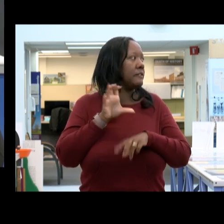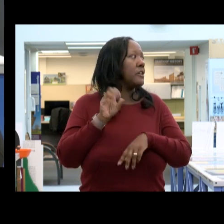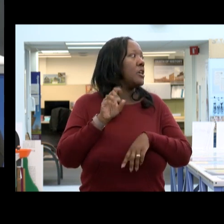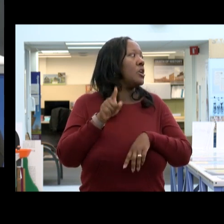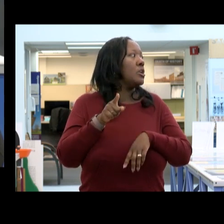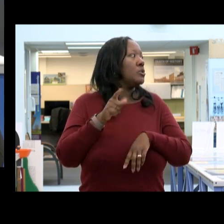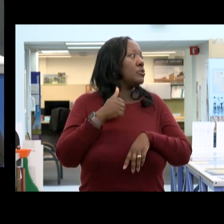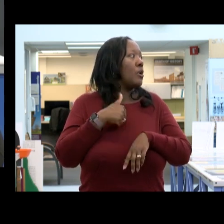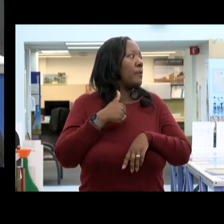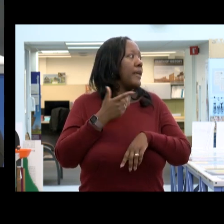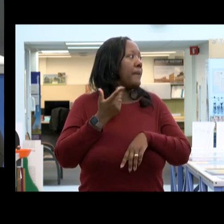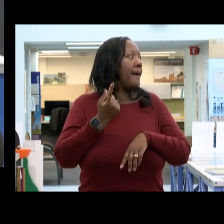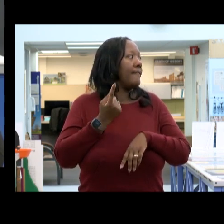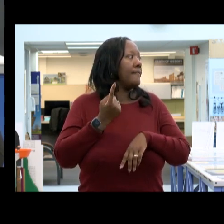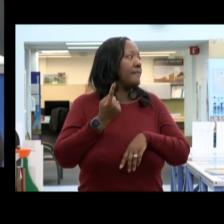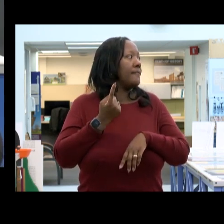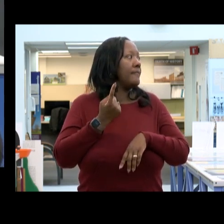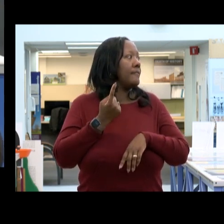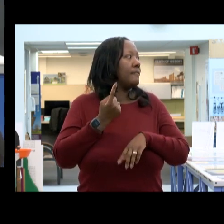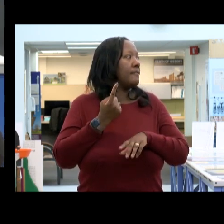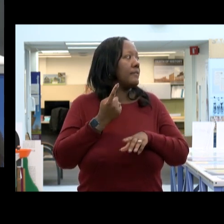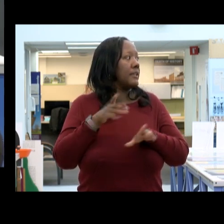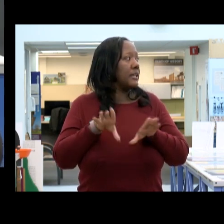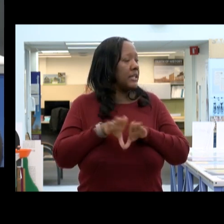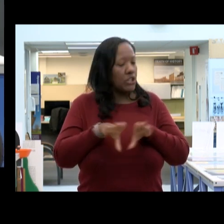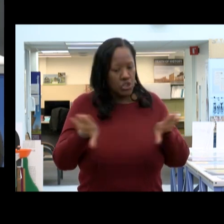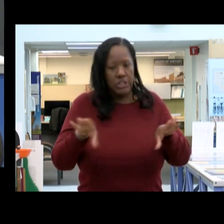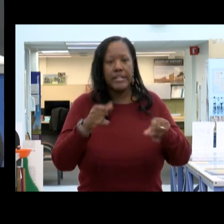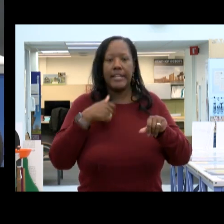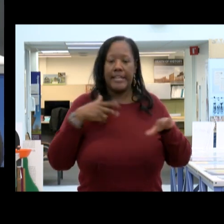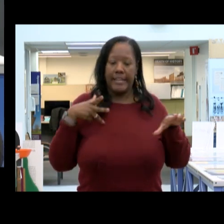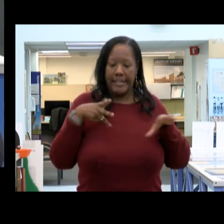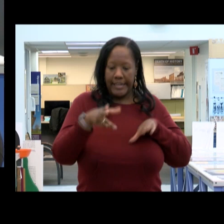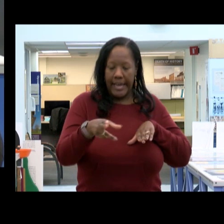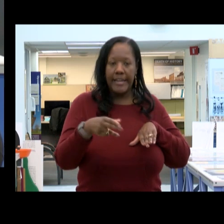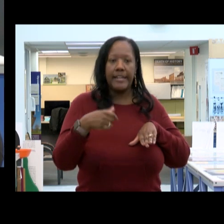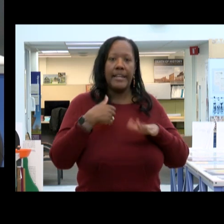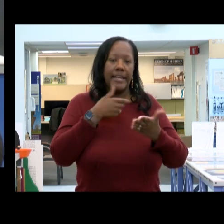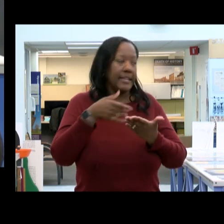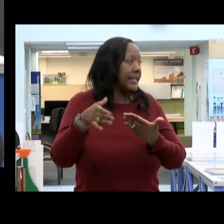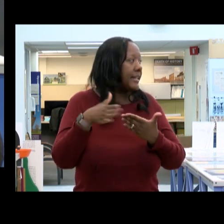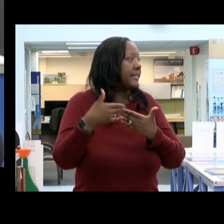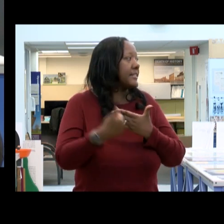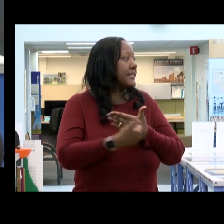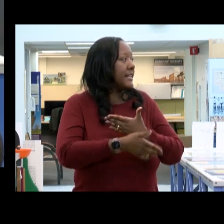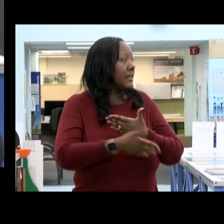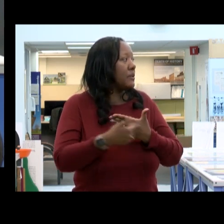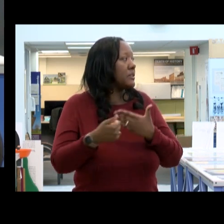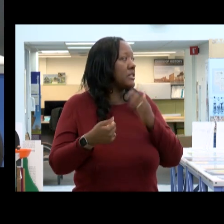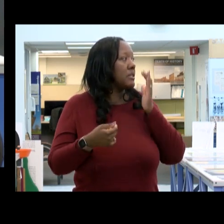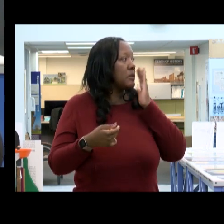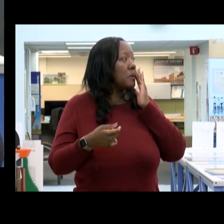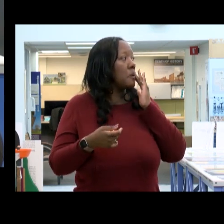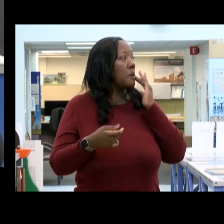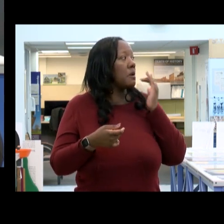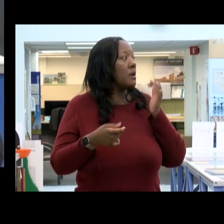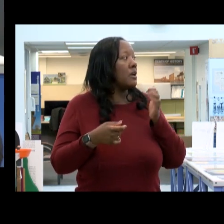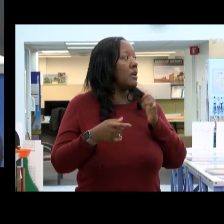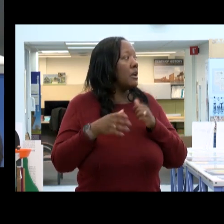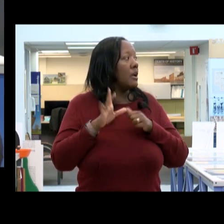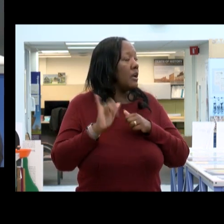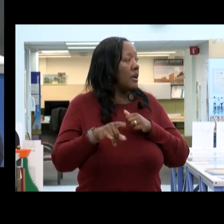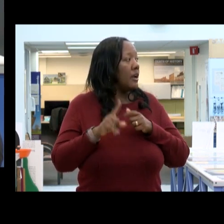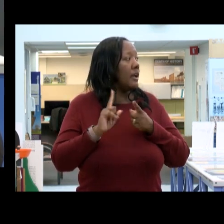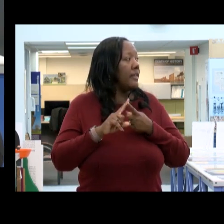got somebody who's able to get it sheeted and cut and sealed, but they're using this material, this polyethylene, that will pass